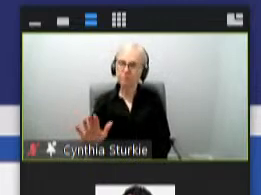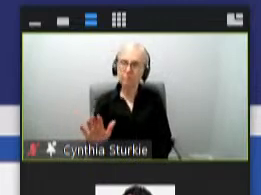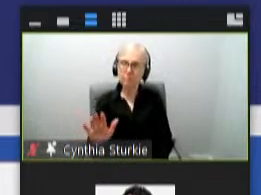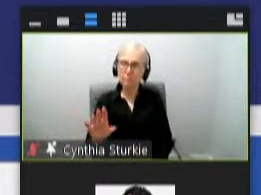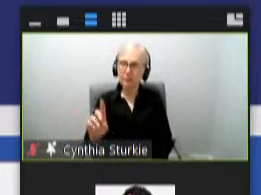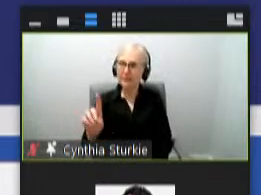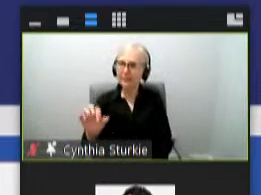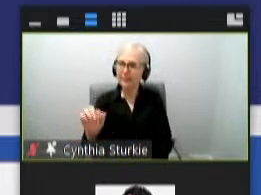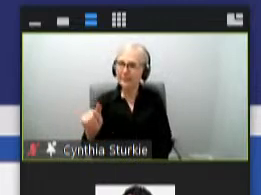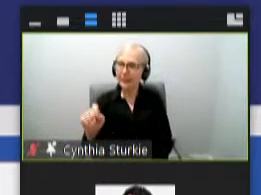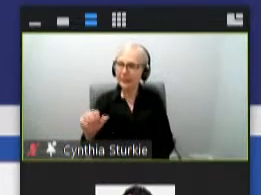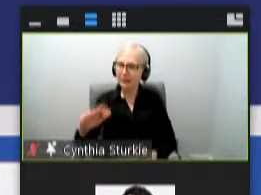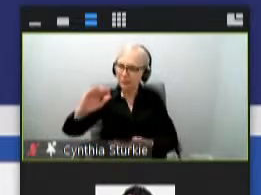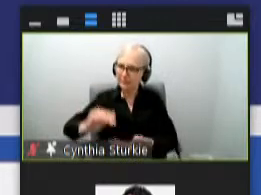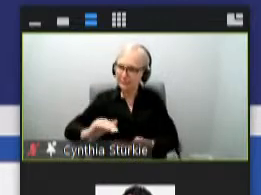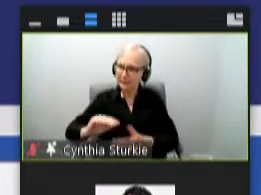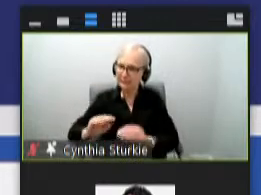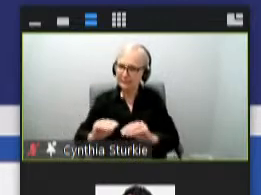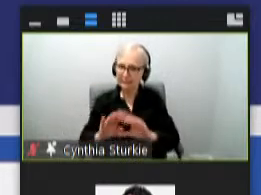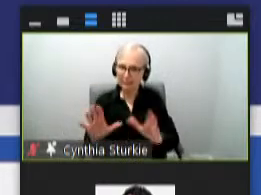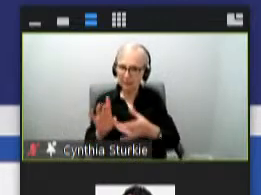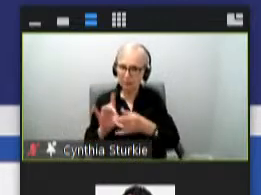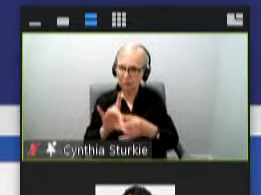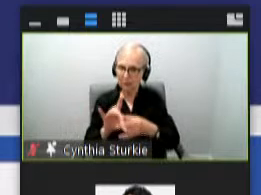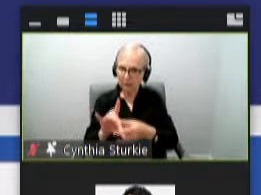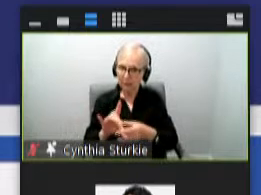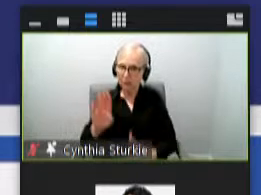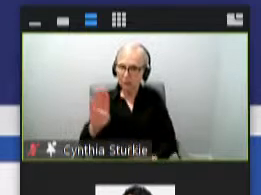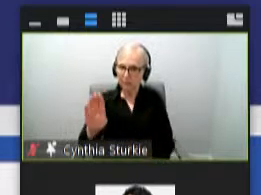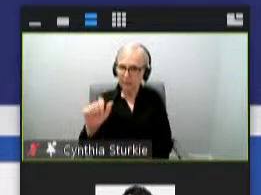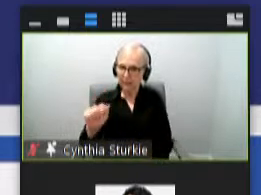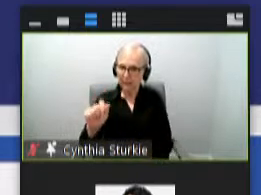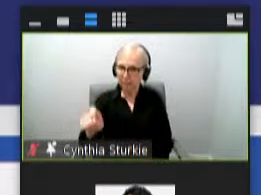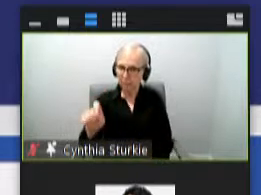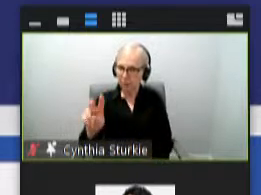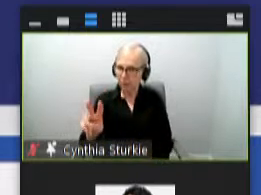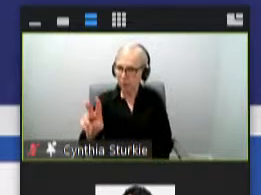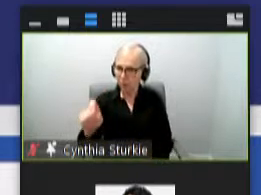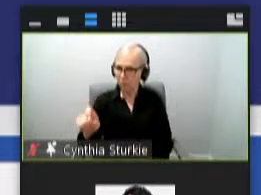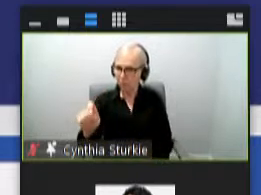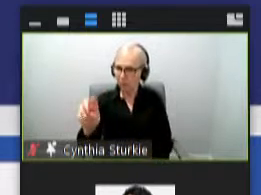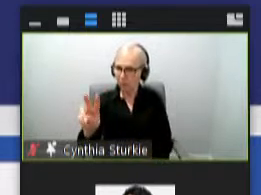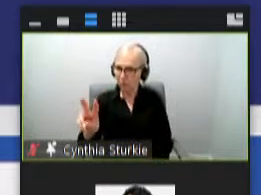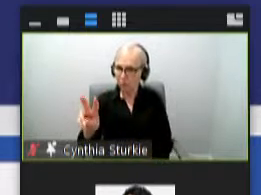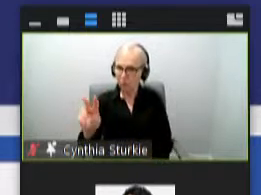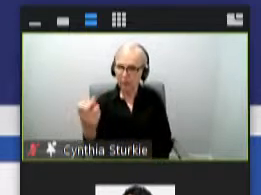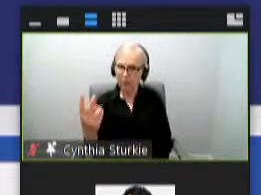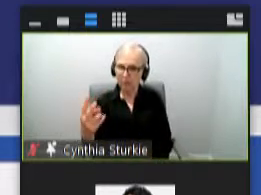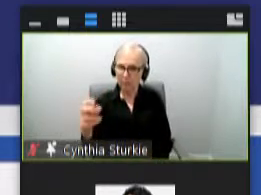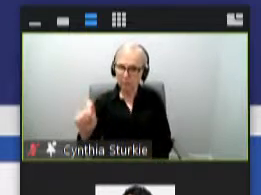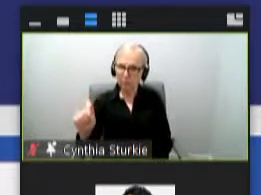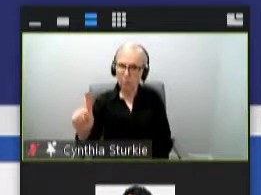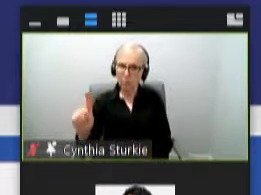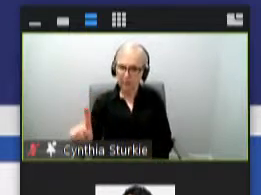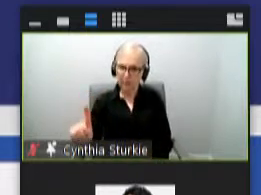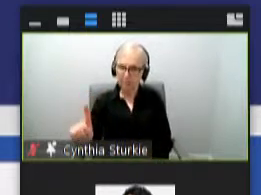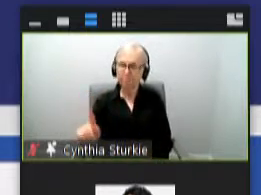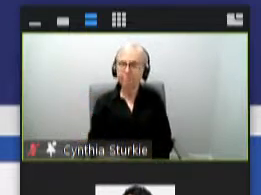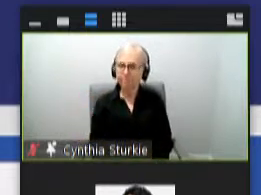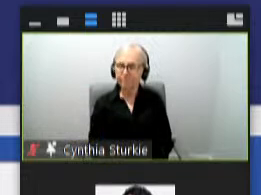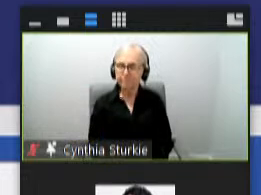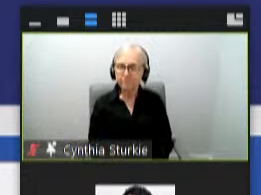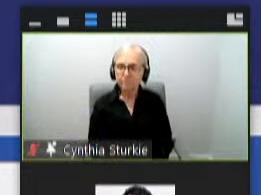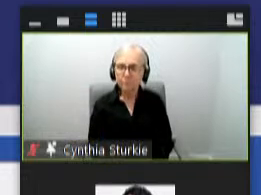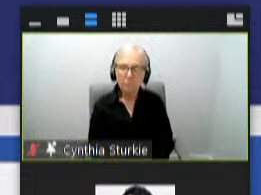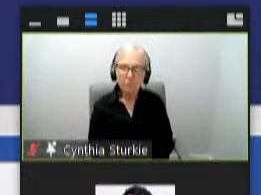data is less clear there, and we have less clear information, and still lots of questions remaining about BA 2.12.1. And when I